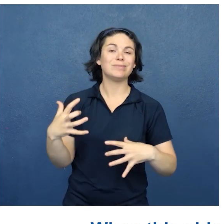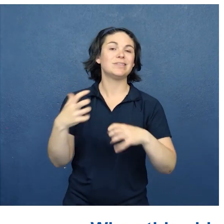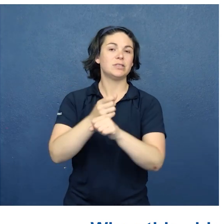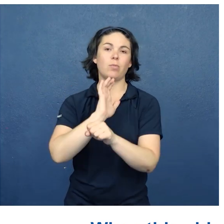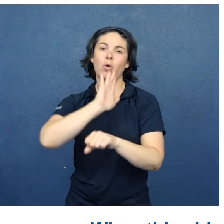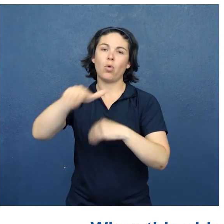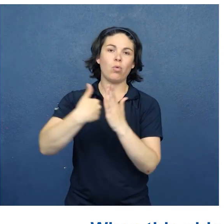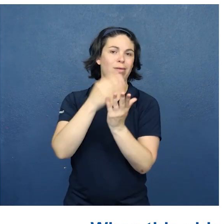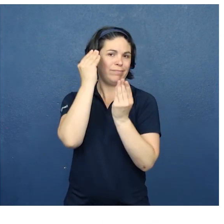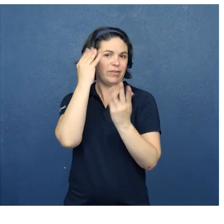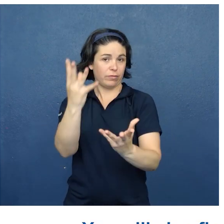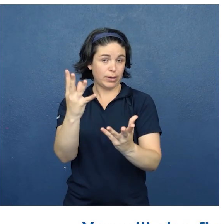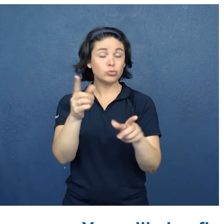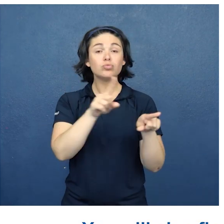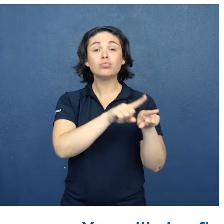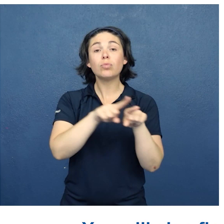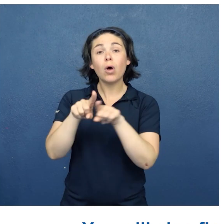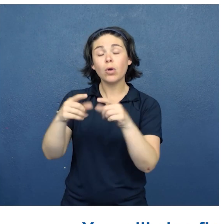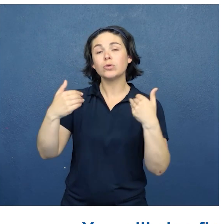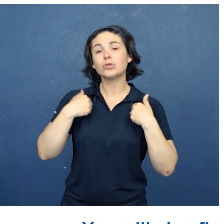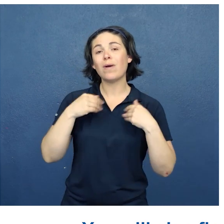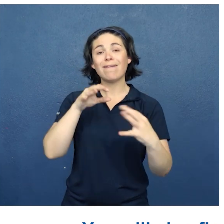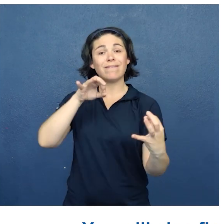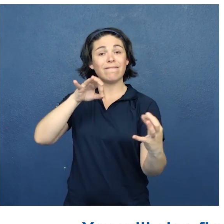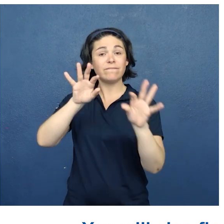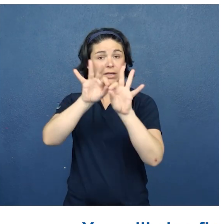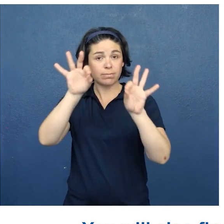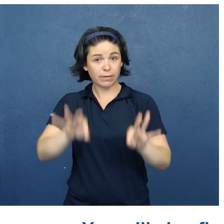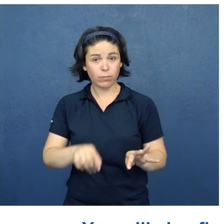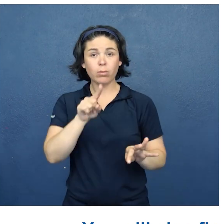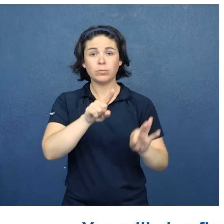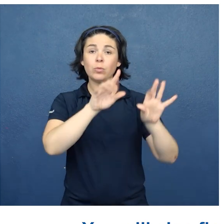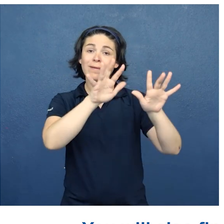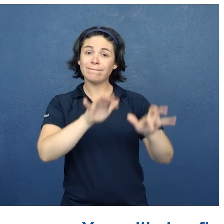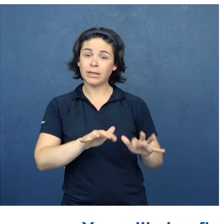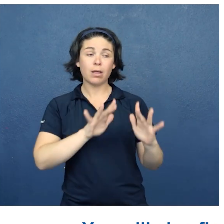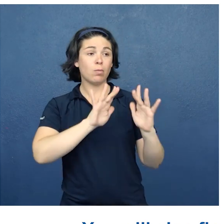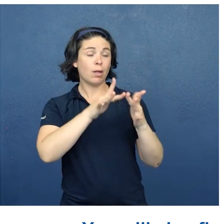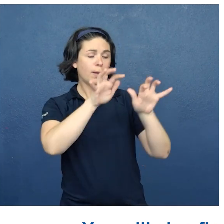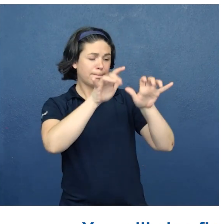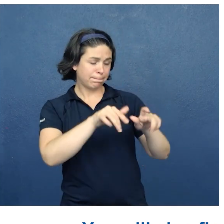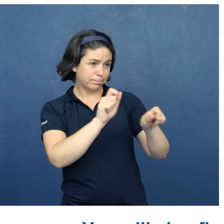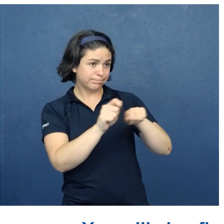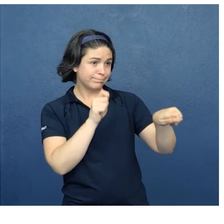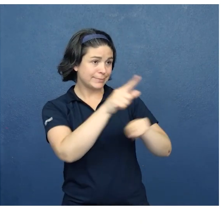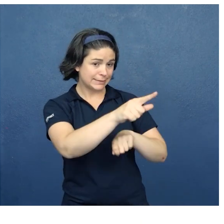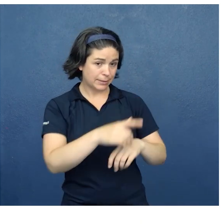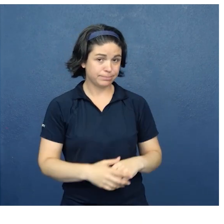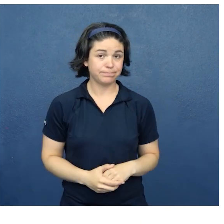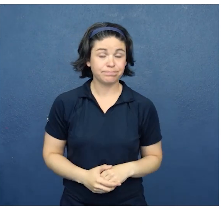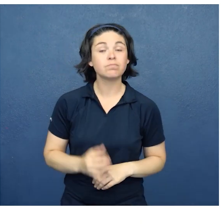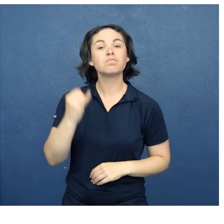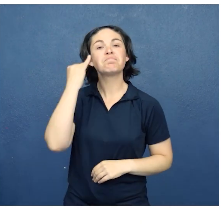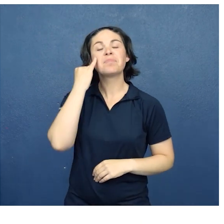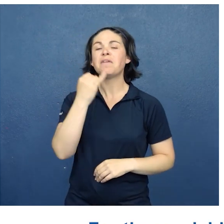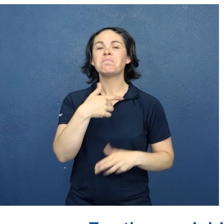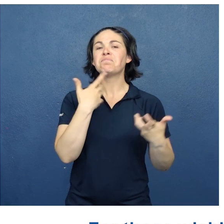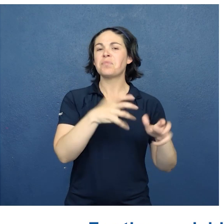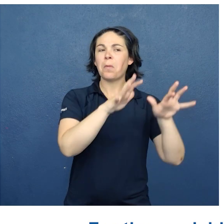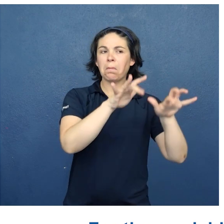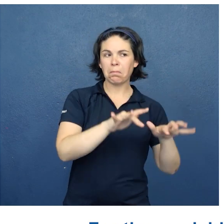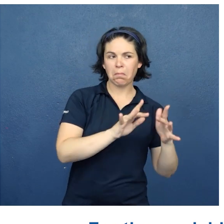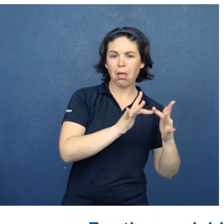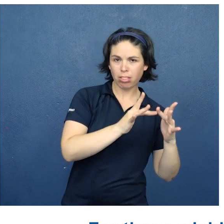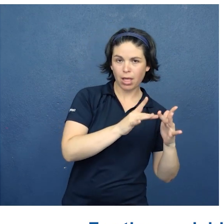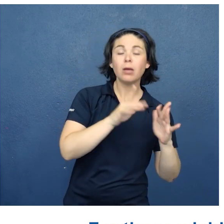summary materials. You will also find a feedback form that can be completed and submitted electronically. For those wishing